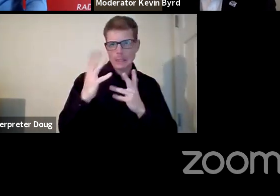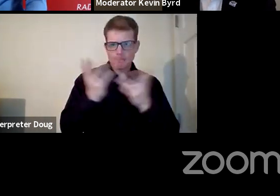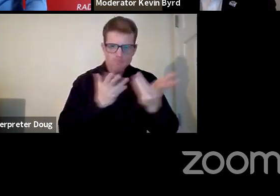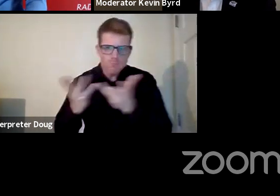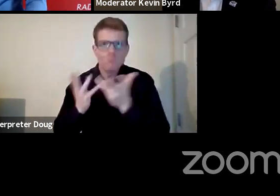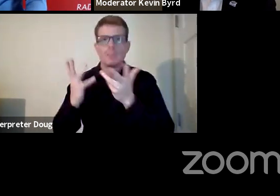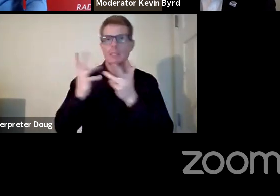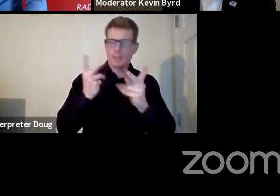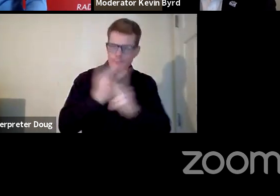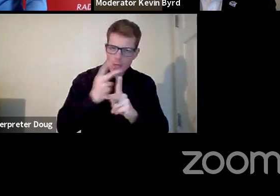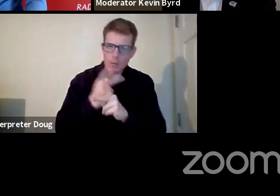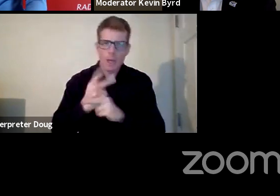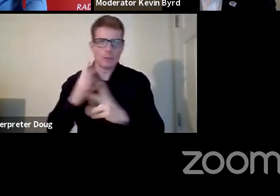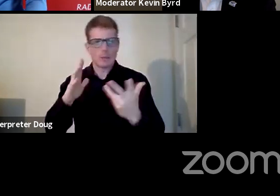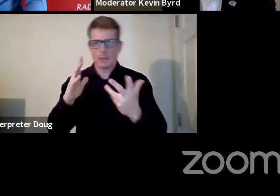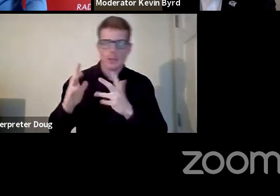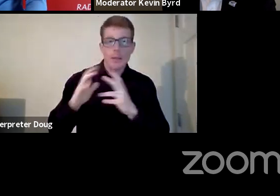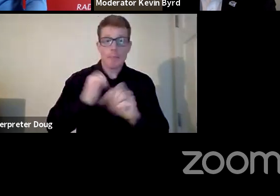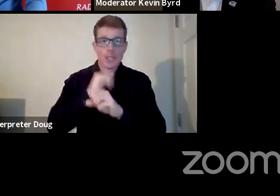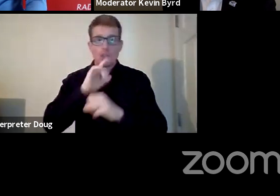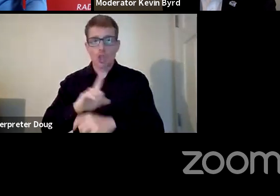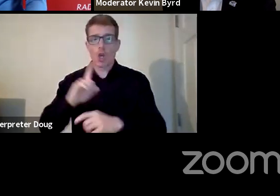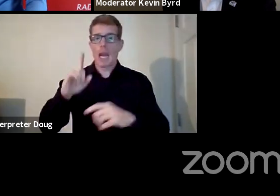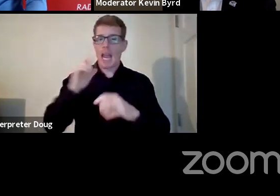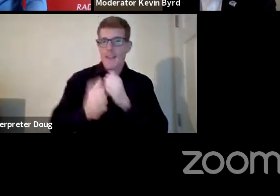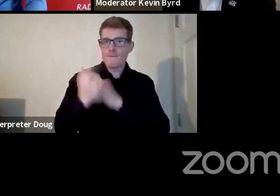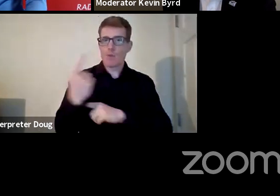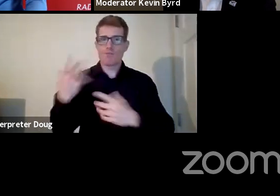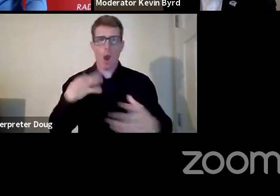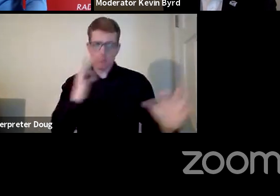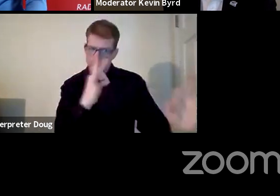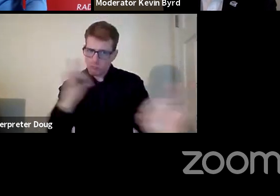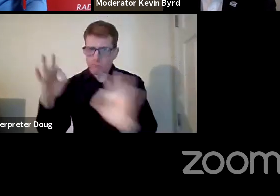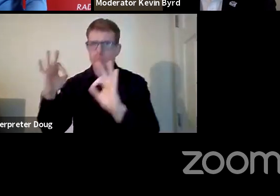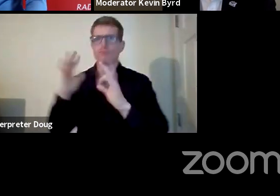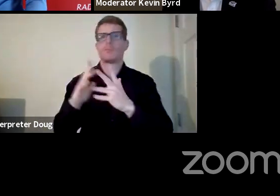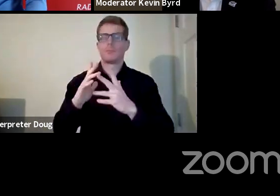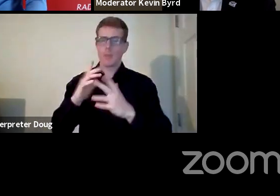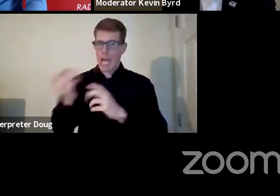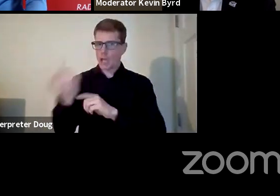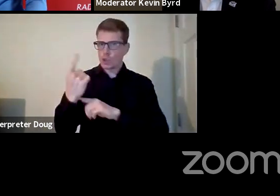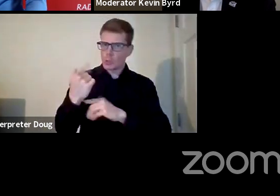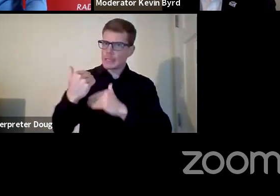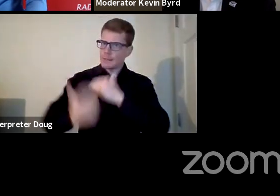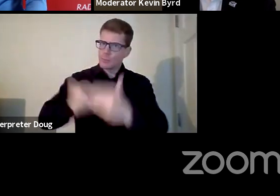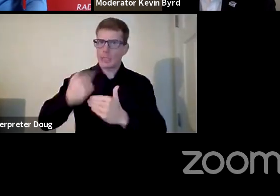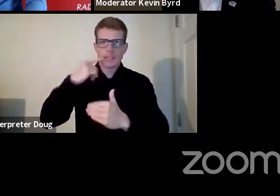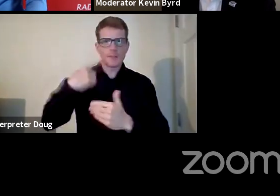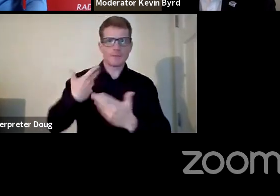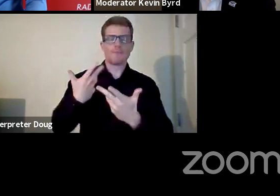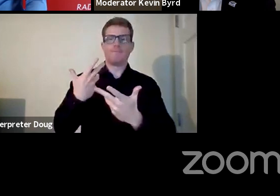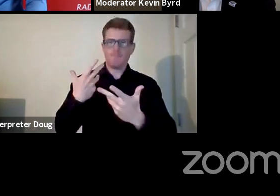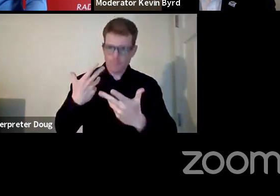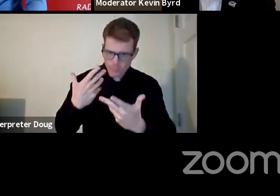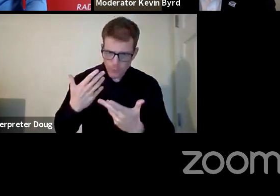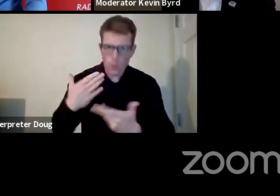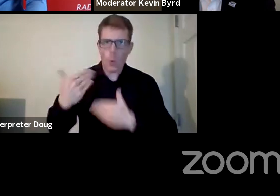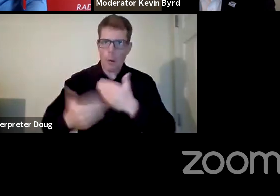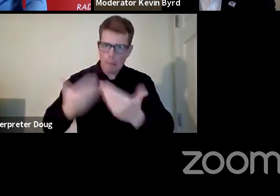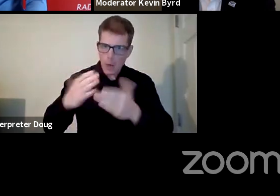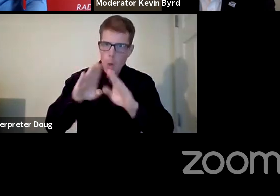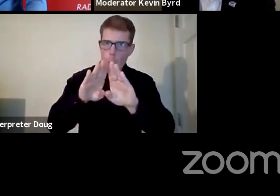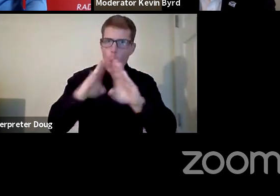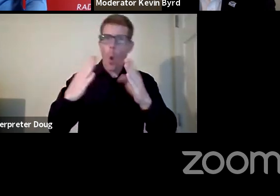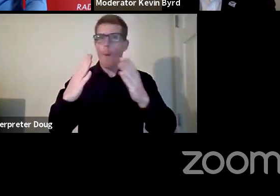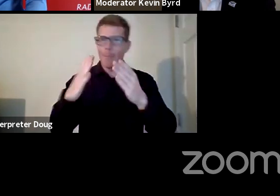that everybody understands what we're doing. We're also working with the Virginia Department of Health. The New River Health District's